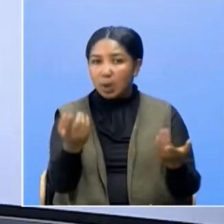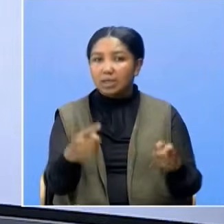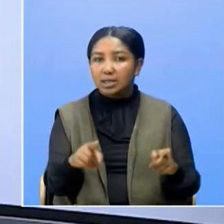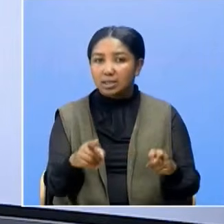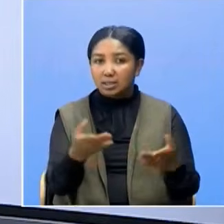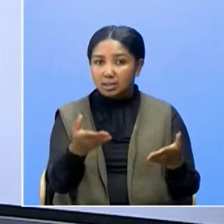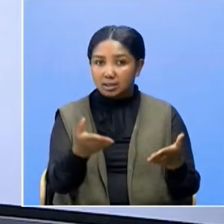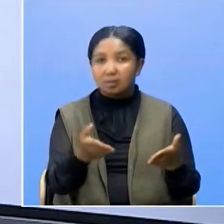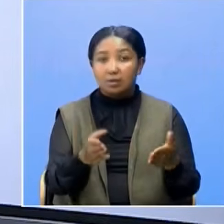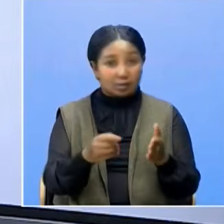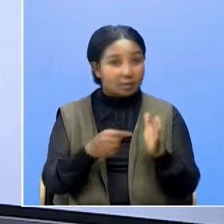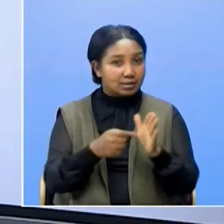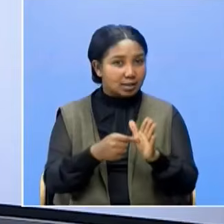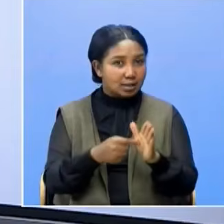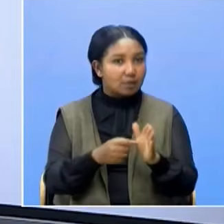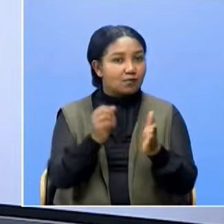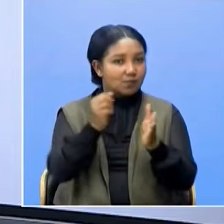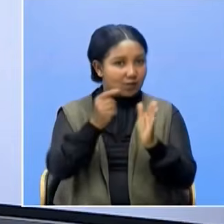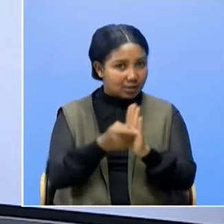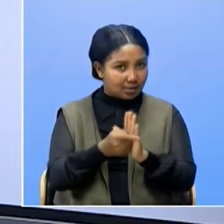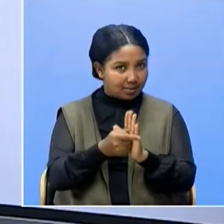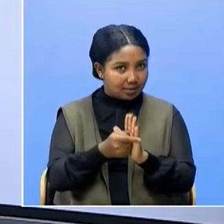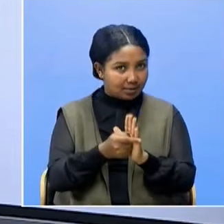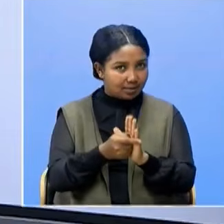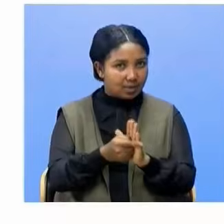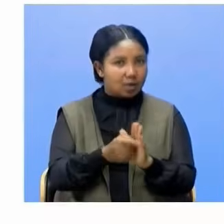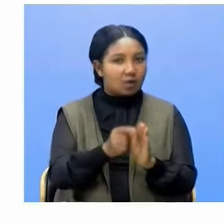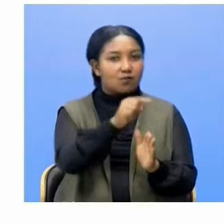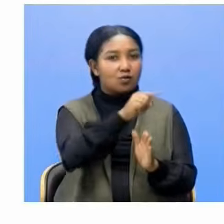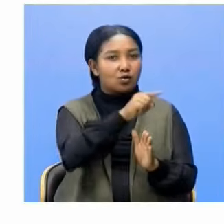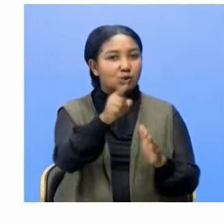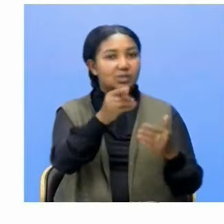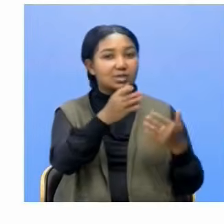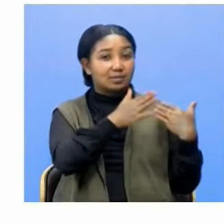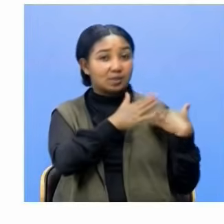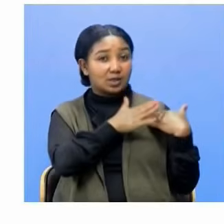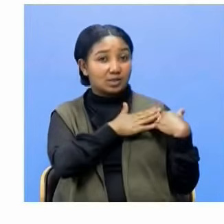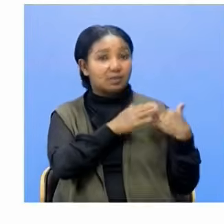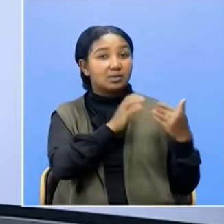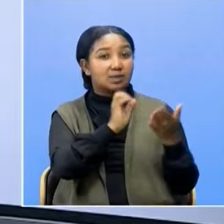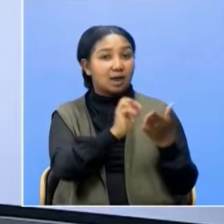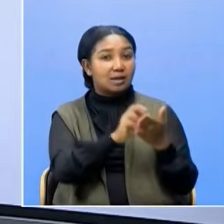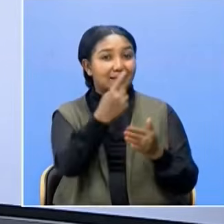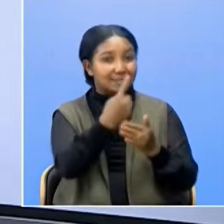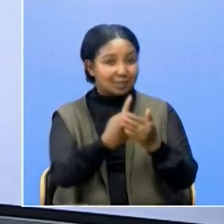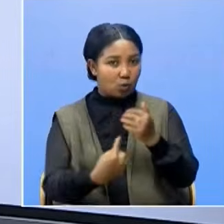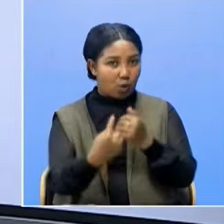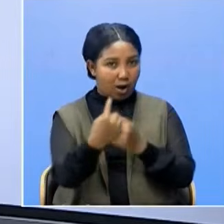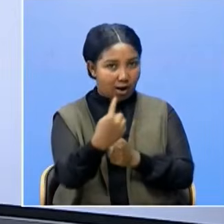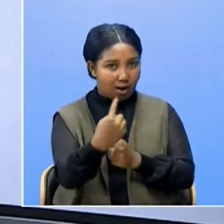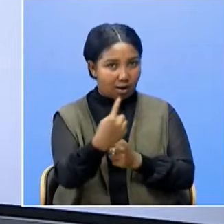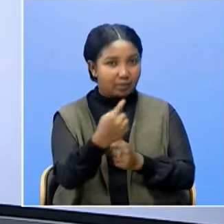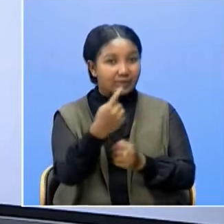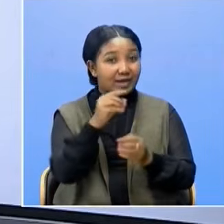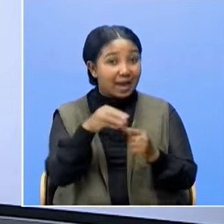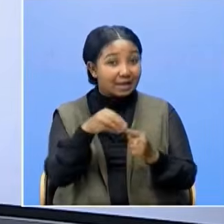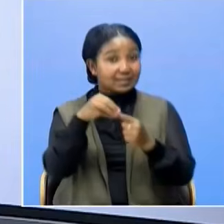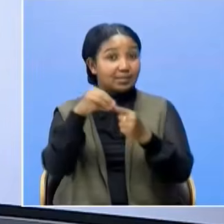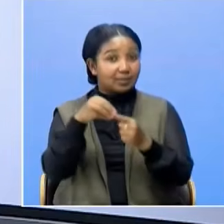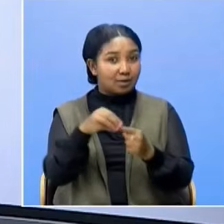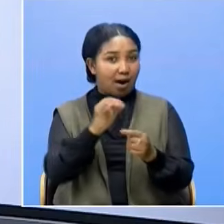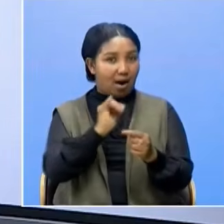Yeah? Let's see. For example, for those subjects that are singular except